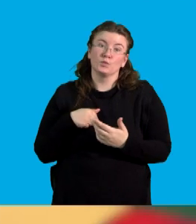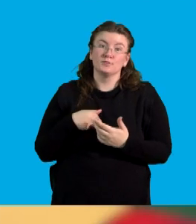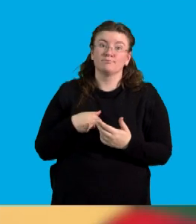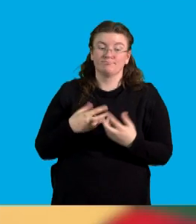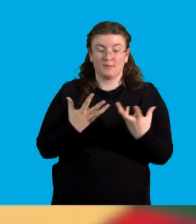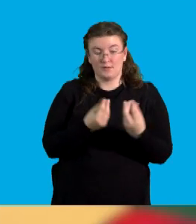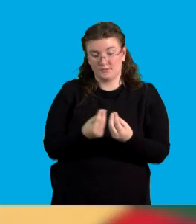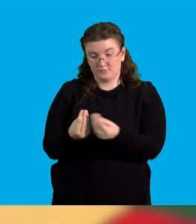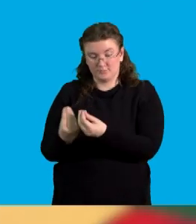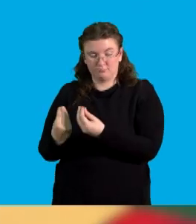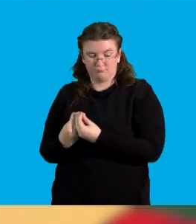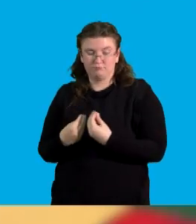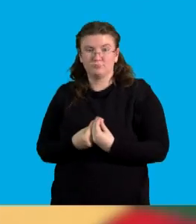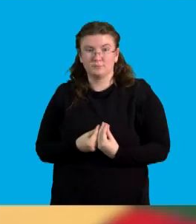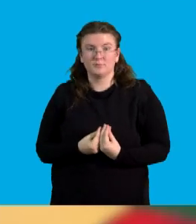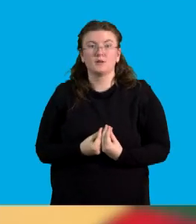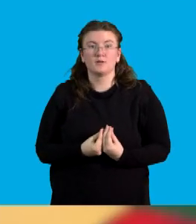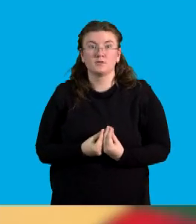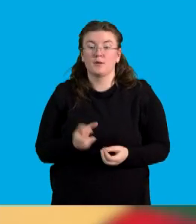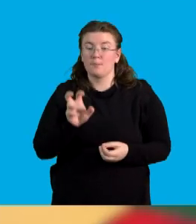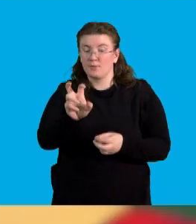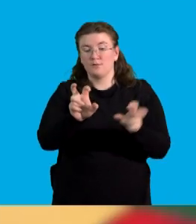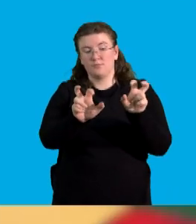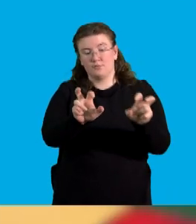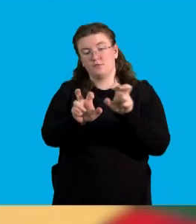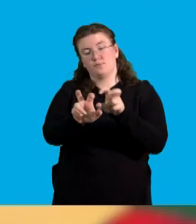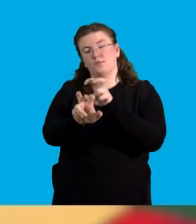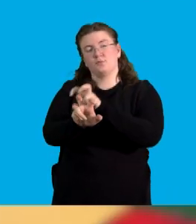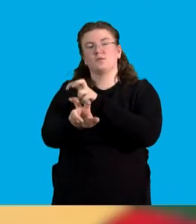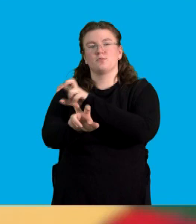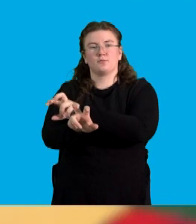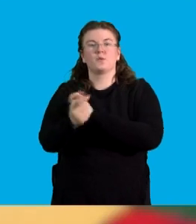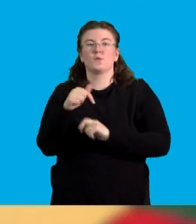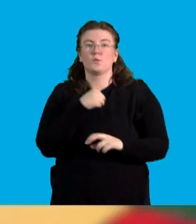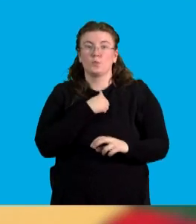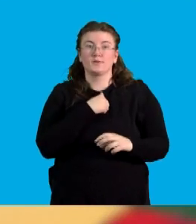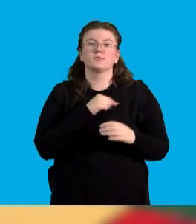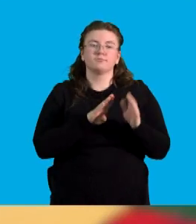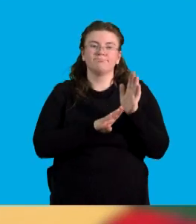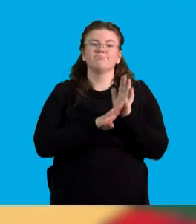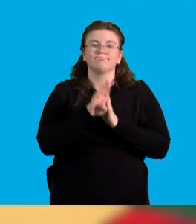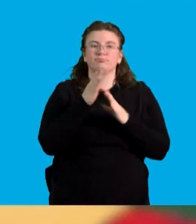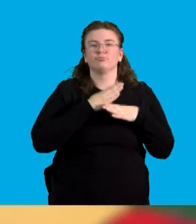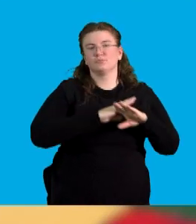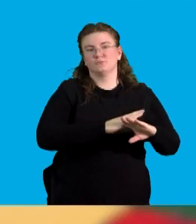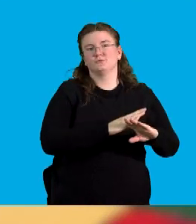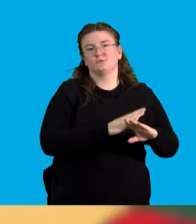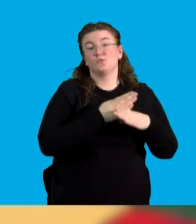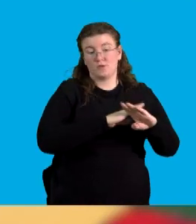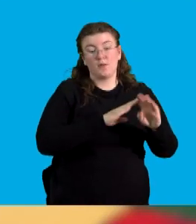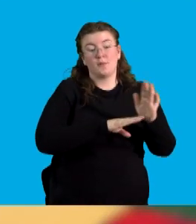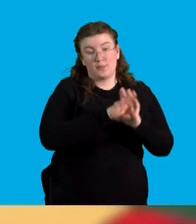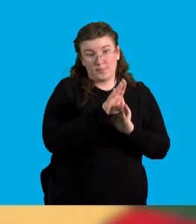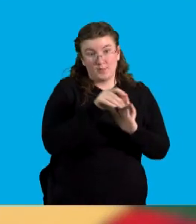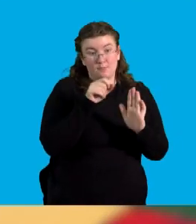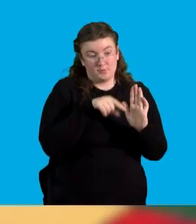or to a single power point, we are actually increasing the number of resistors within that parallel circuit. Remember, when